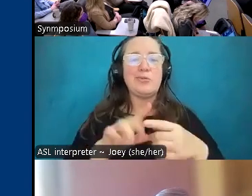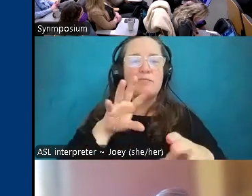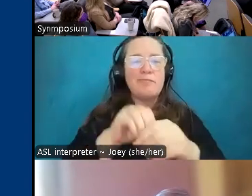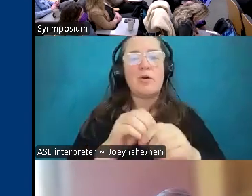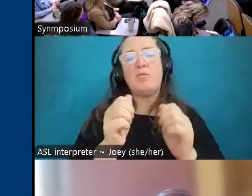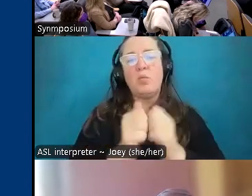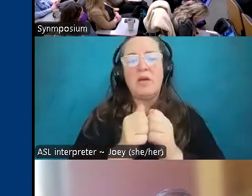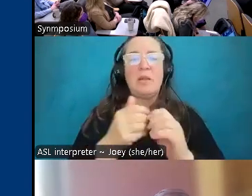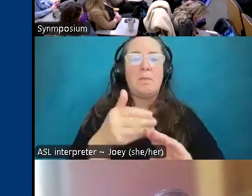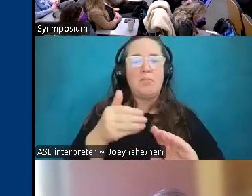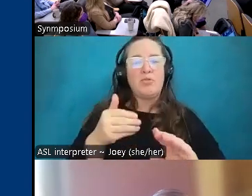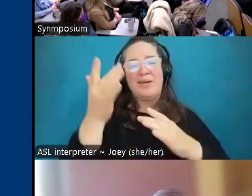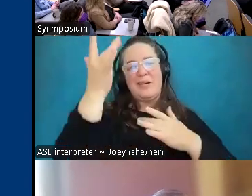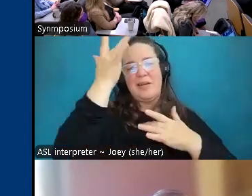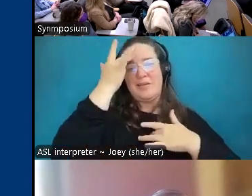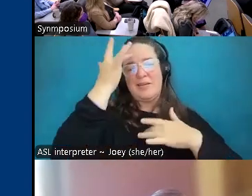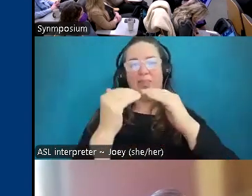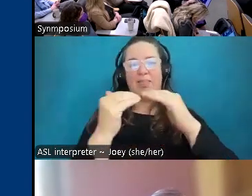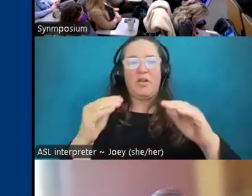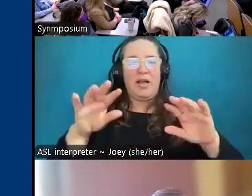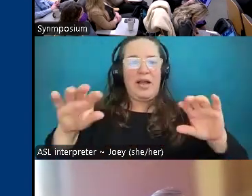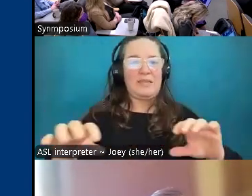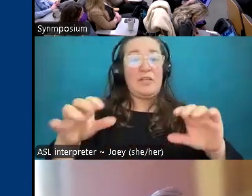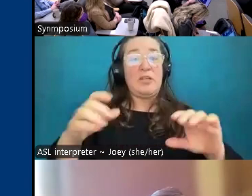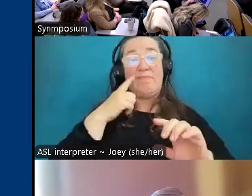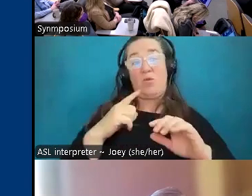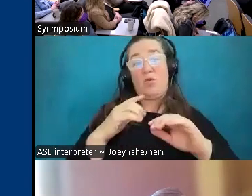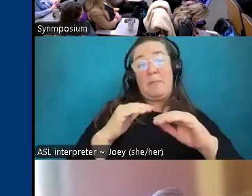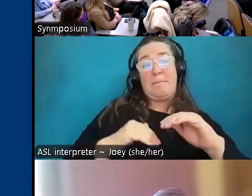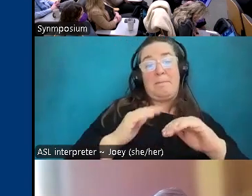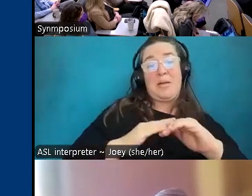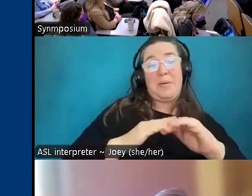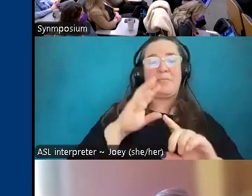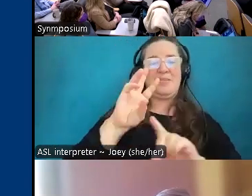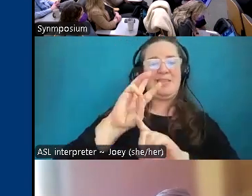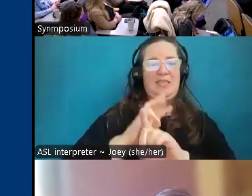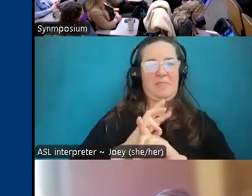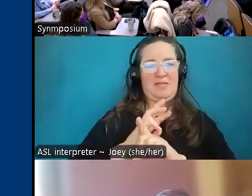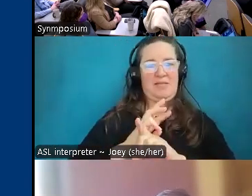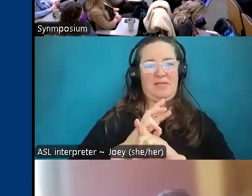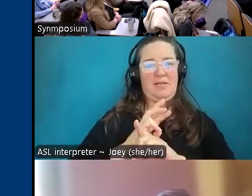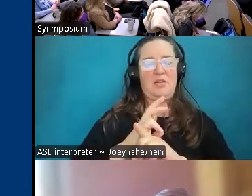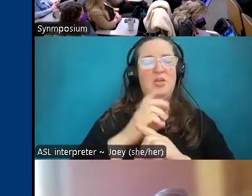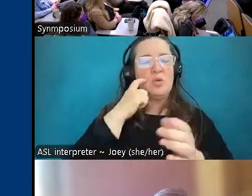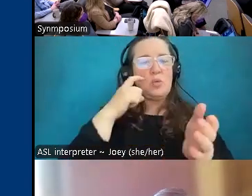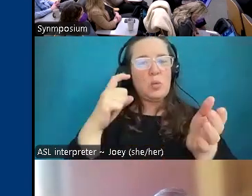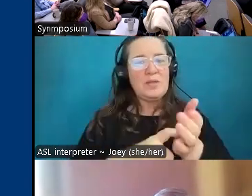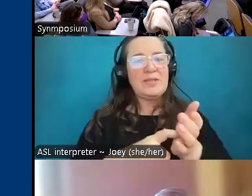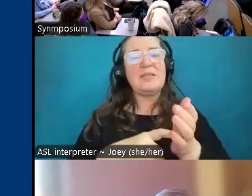months that's accompanied by fatigue. Notice that the emphasis is on activity limitation.